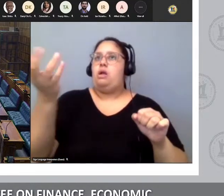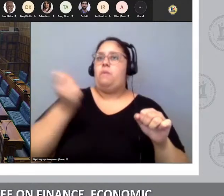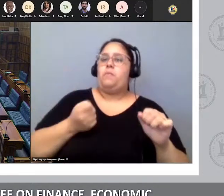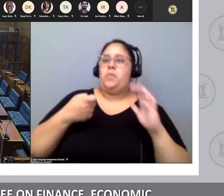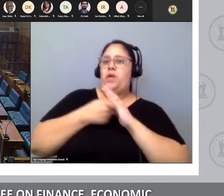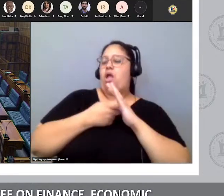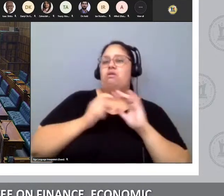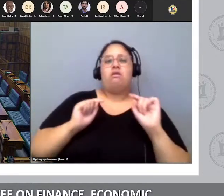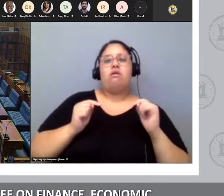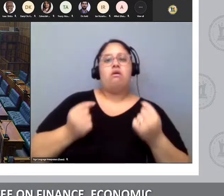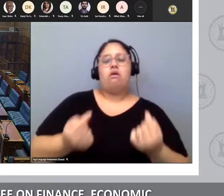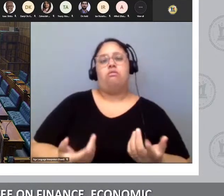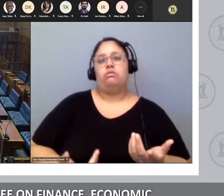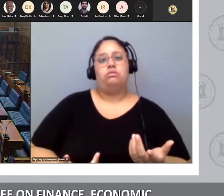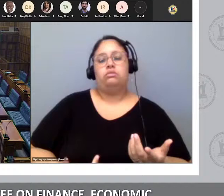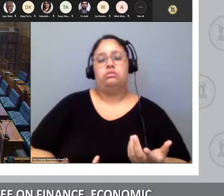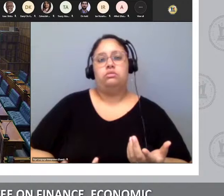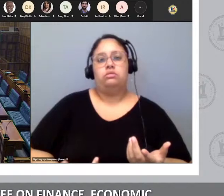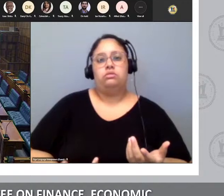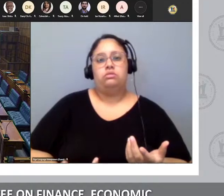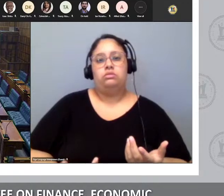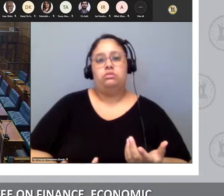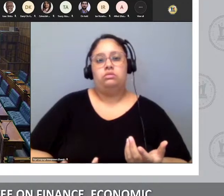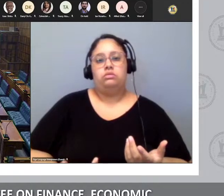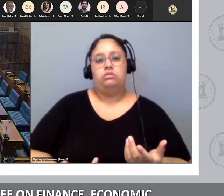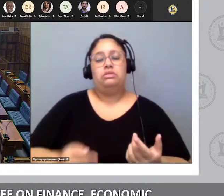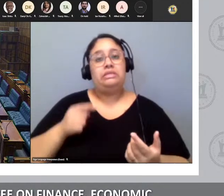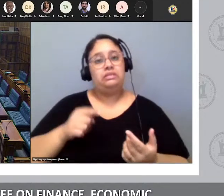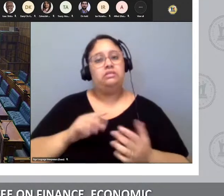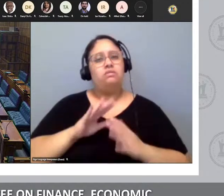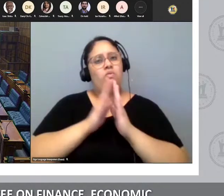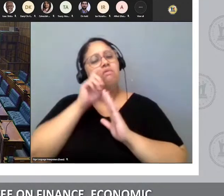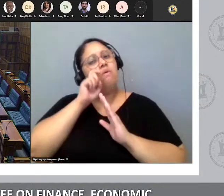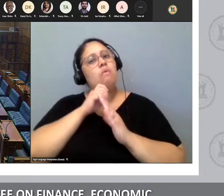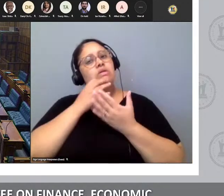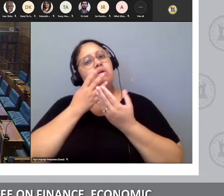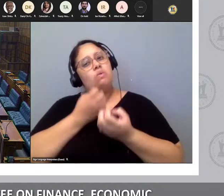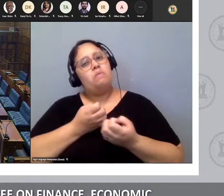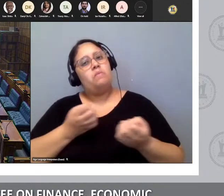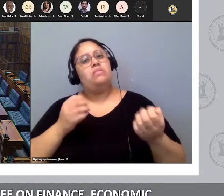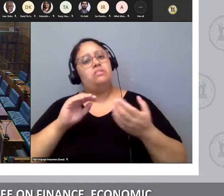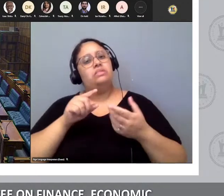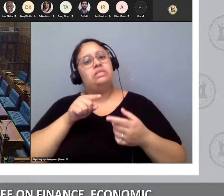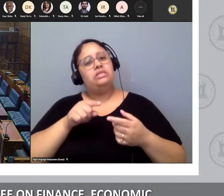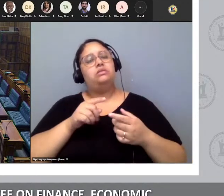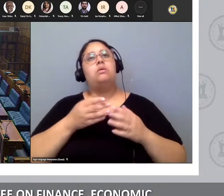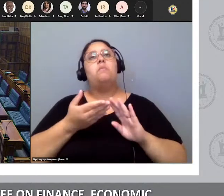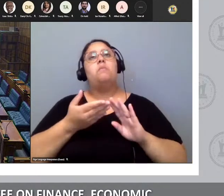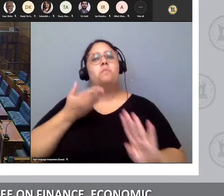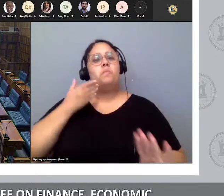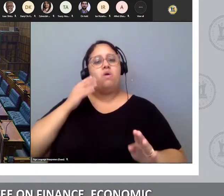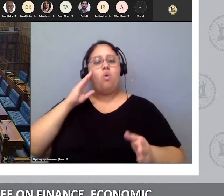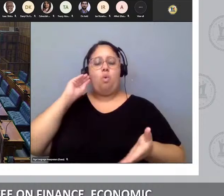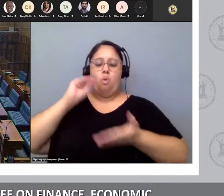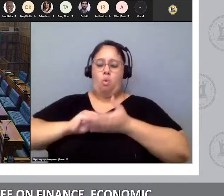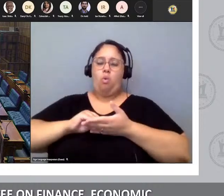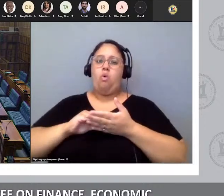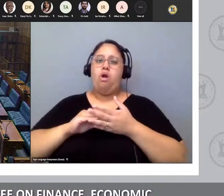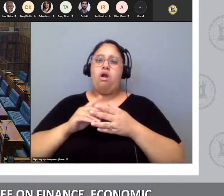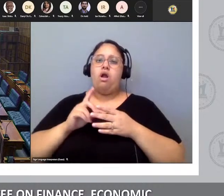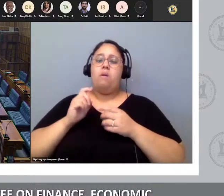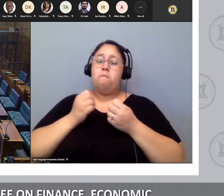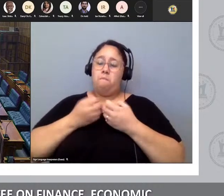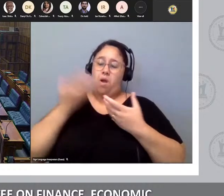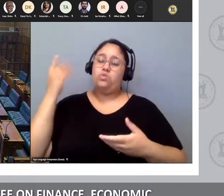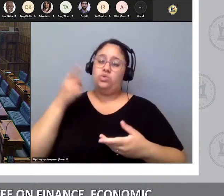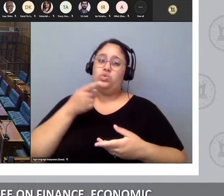rantic shop on the corner and go buy some these are all equipment that is um being pre-ordered most of that stuff